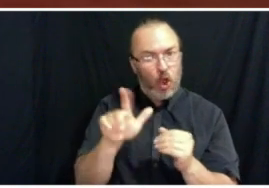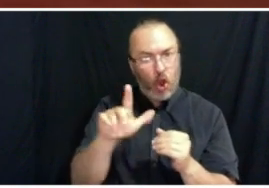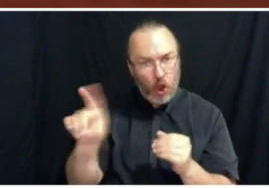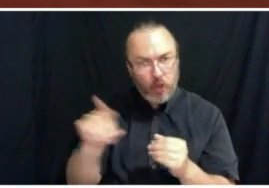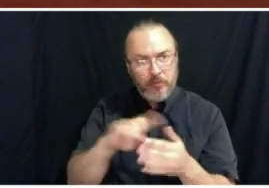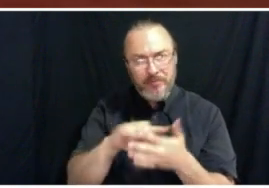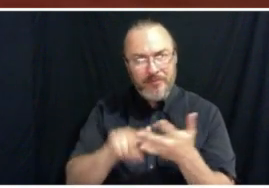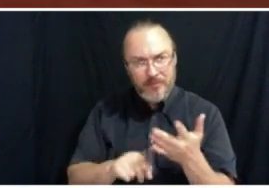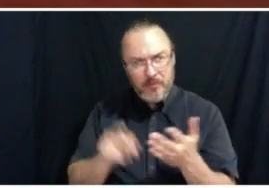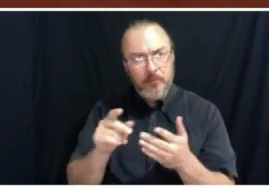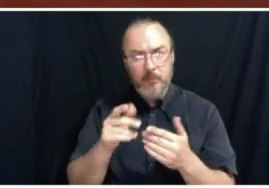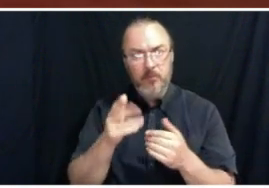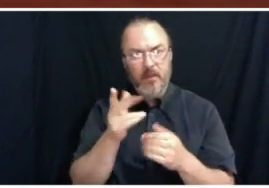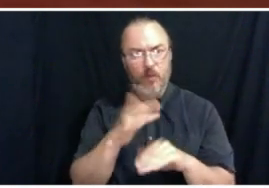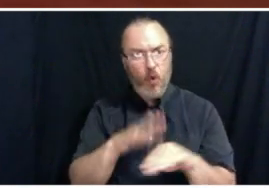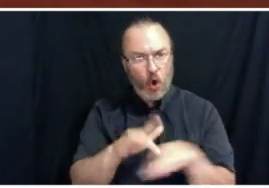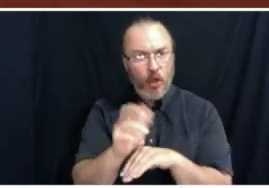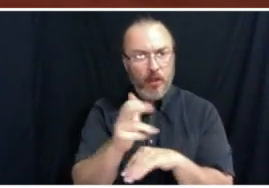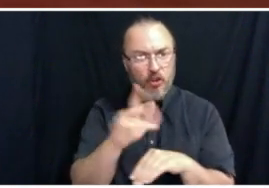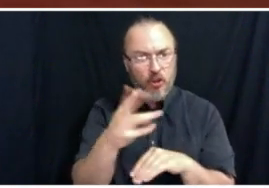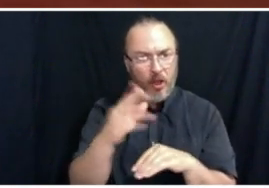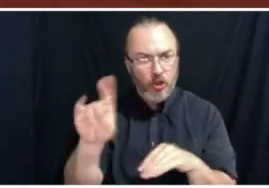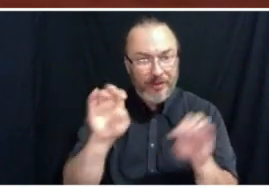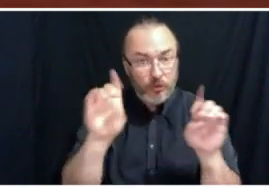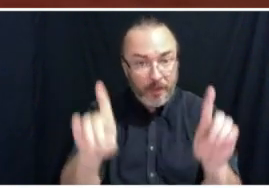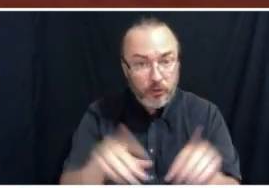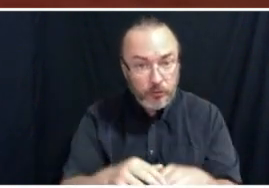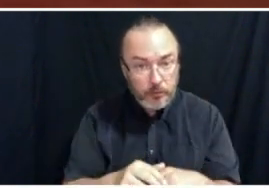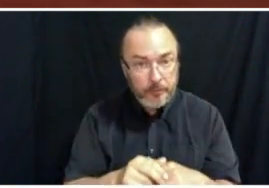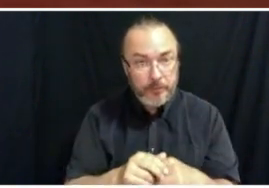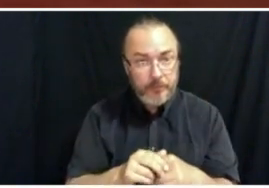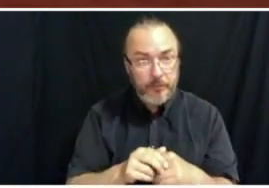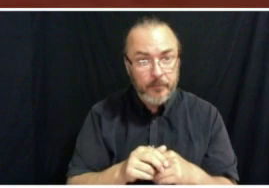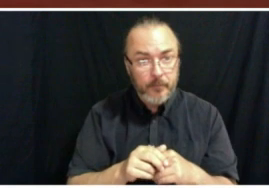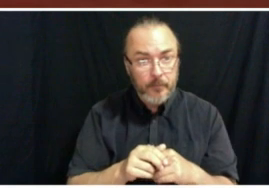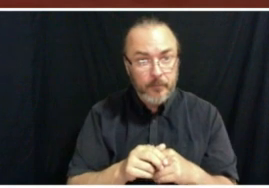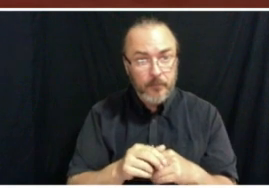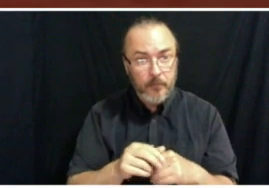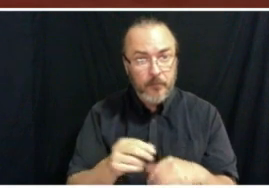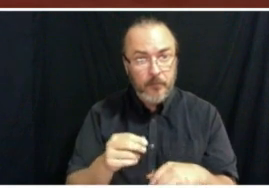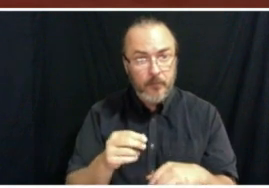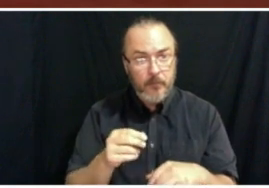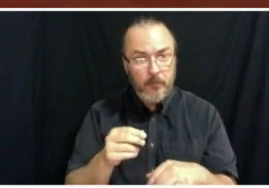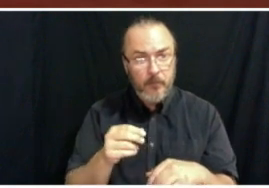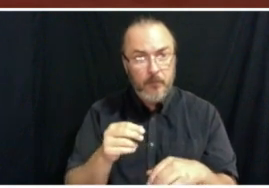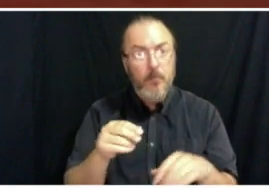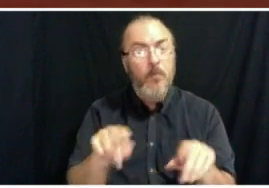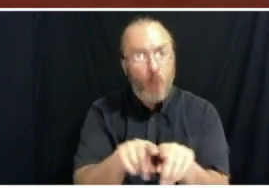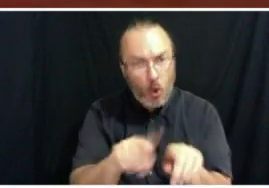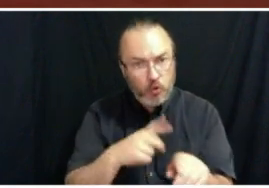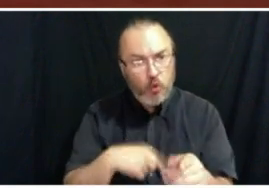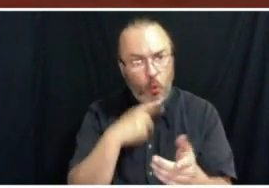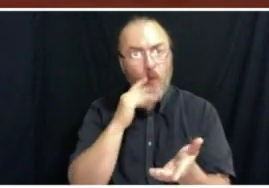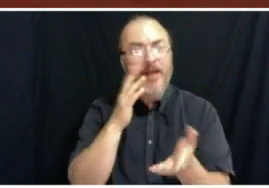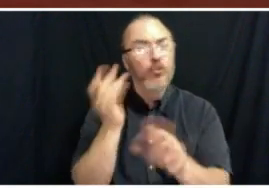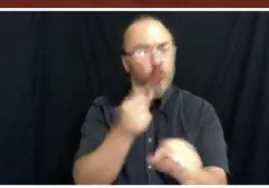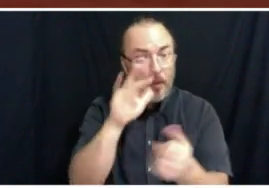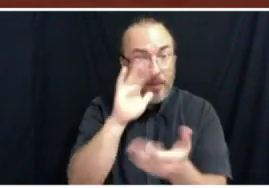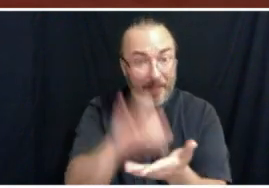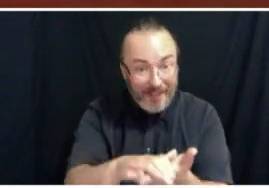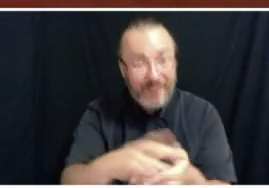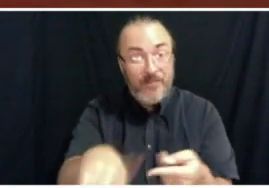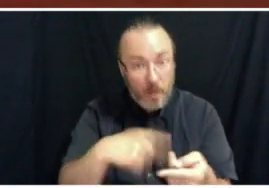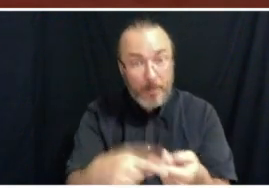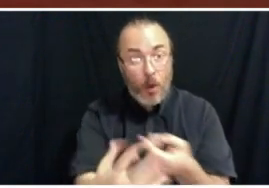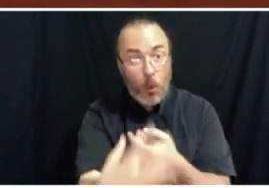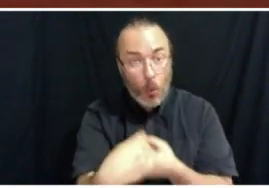education classes. In synthesis, while we at their world strongly believe in an inclusion, we are